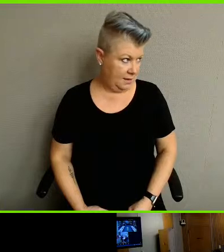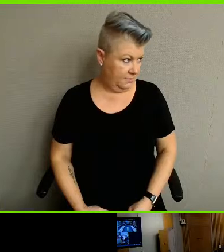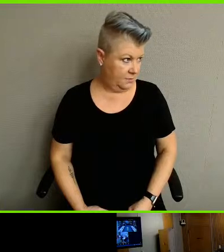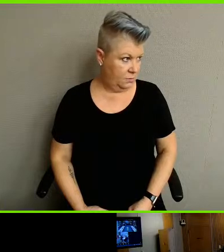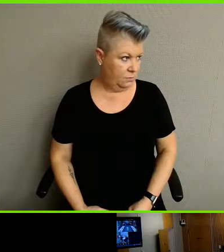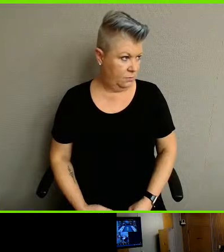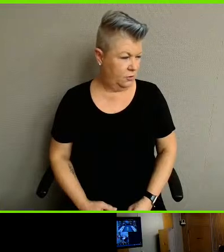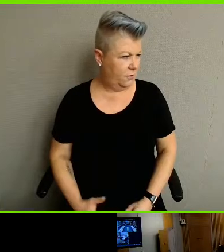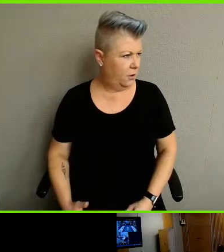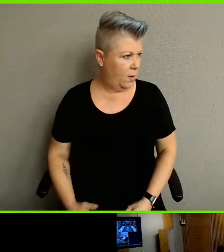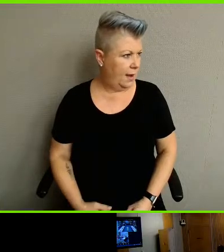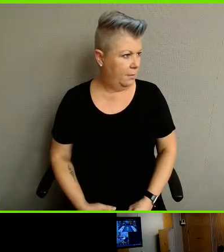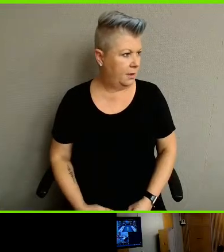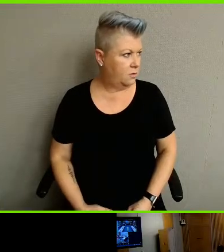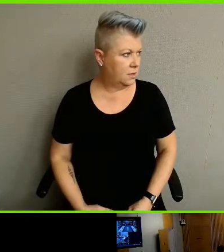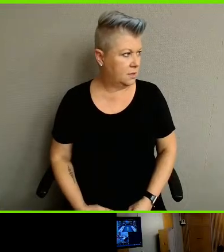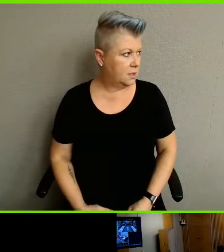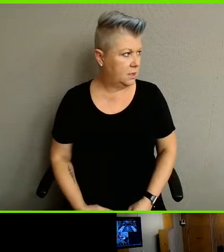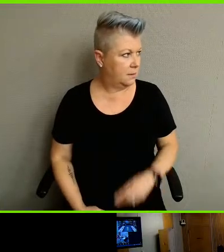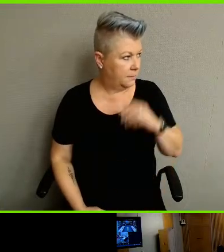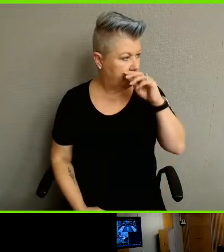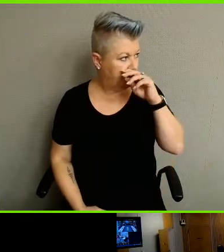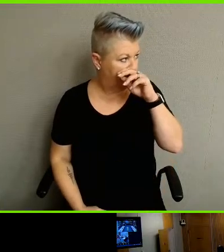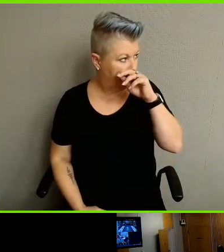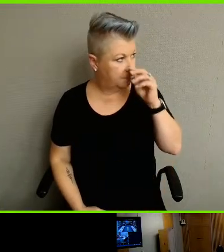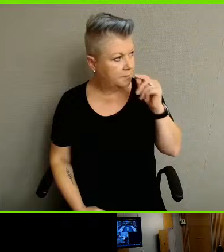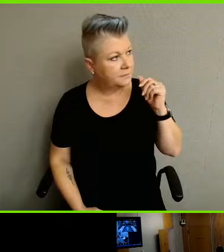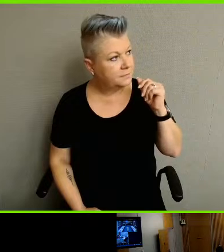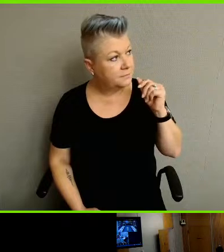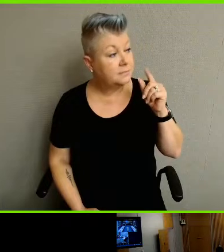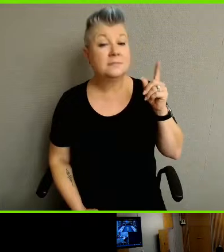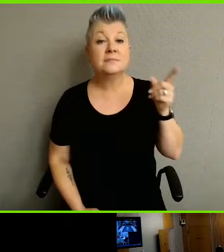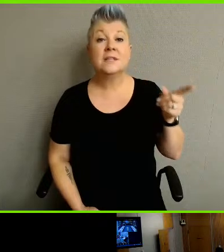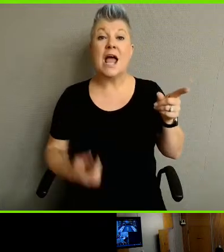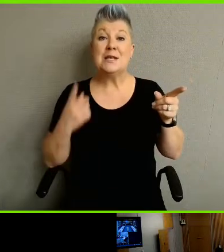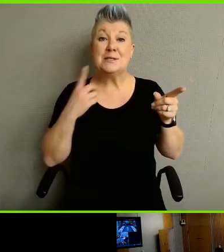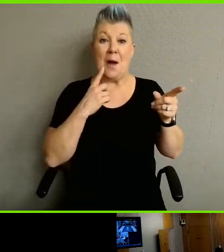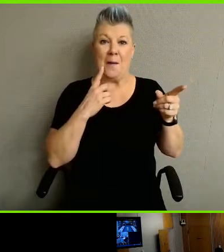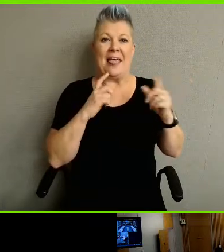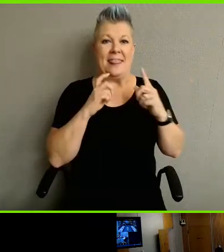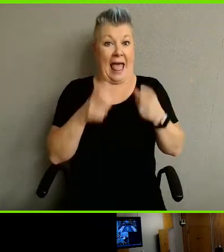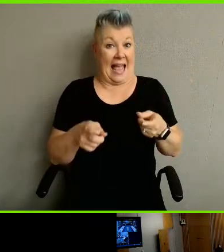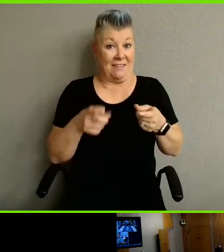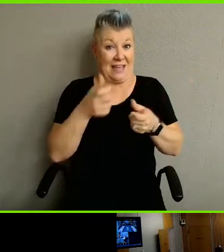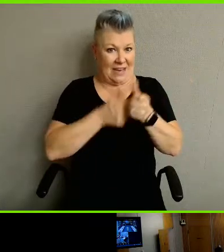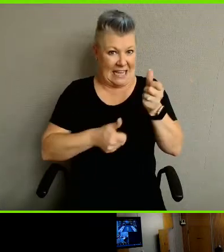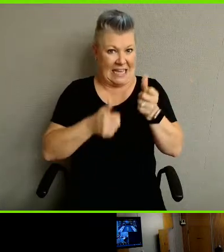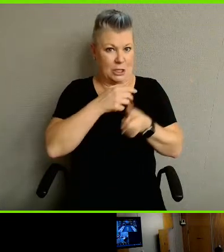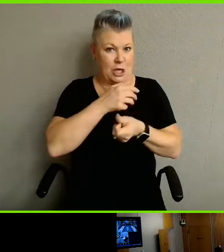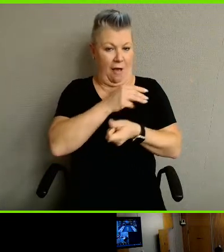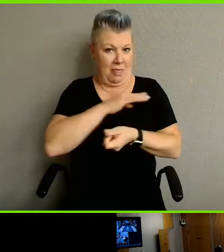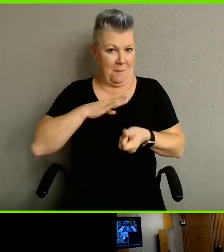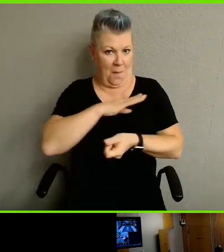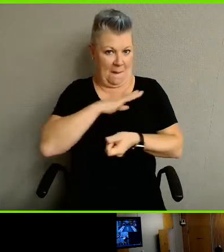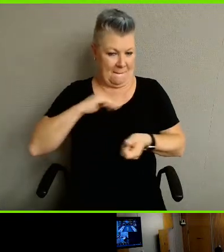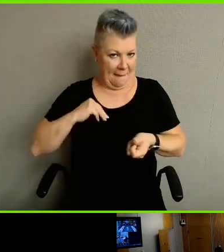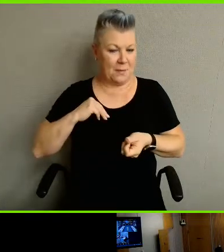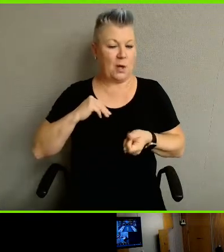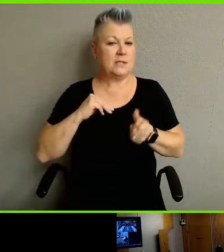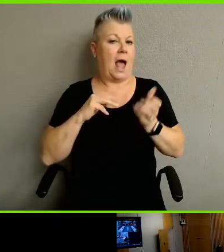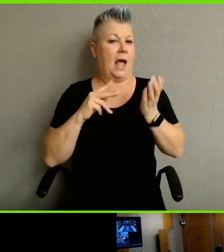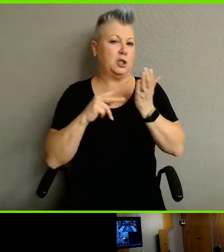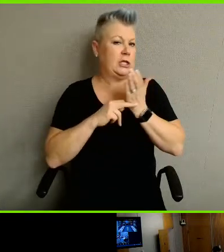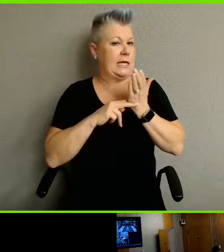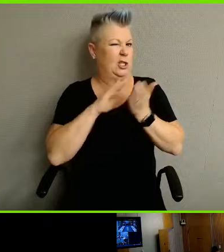your boards, and you'll be able to sort out. You have cheat sheets, but you have number of documents.